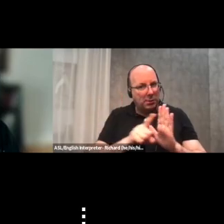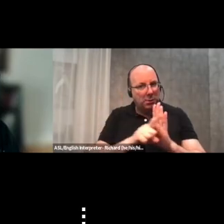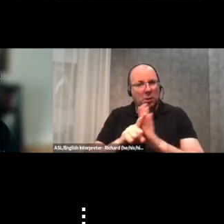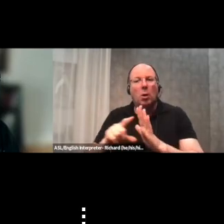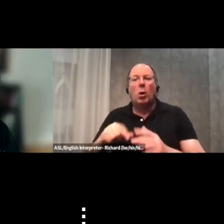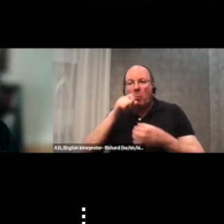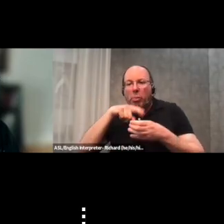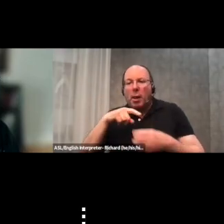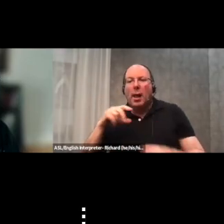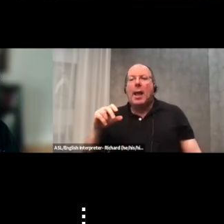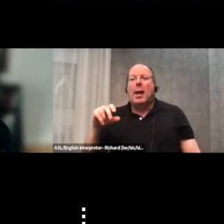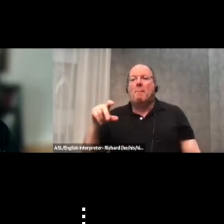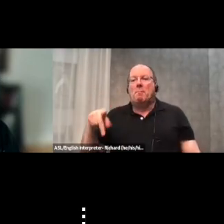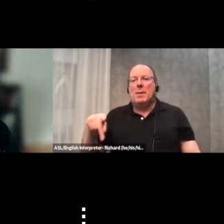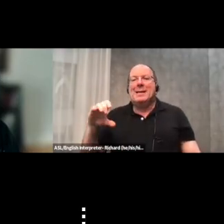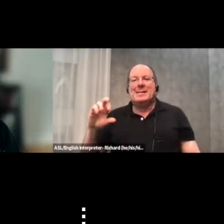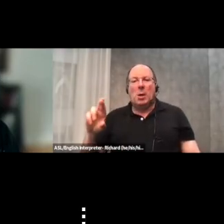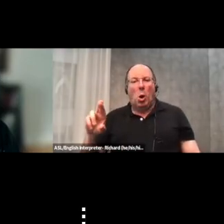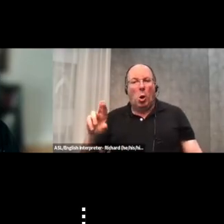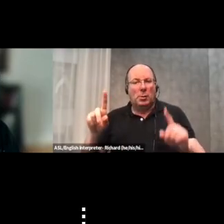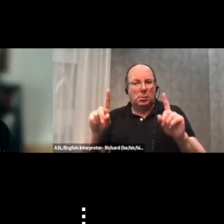PCR test that has higher,